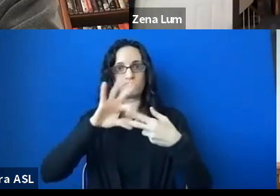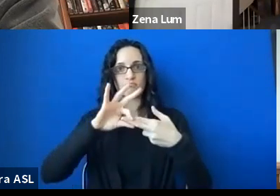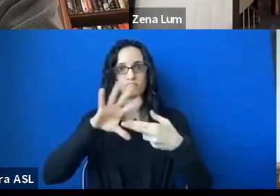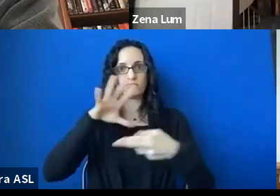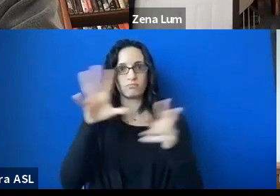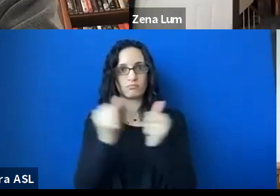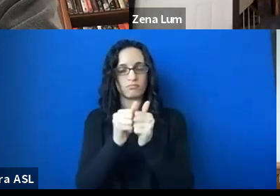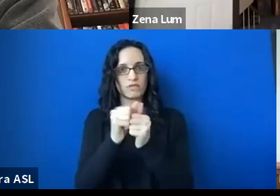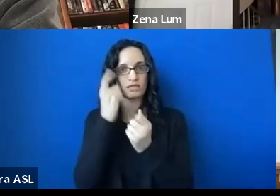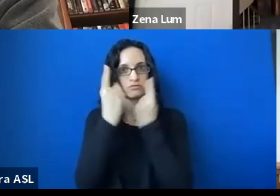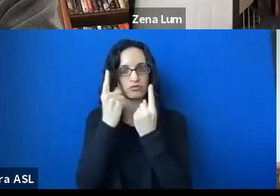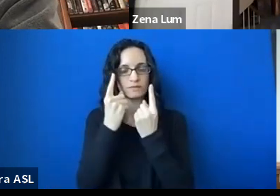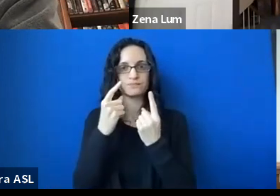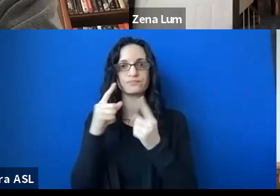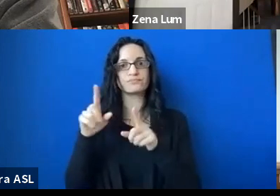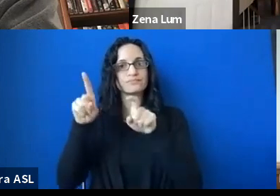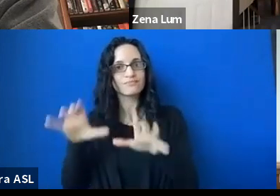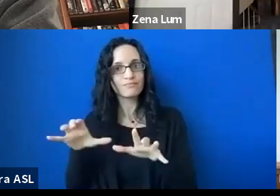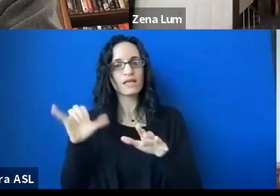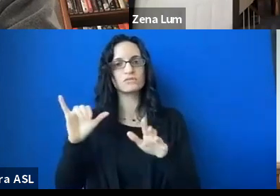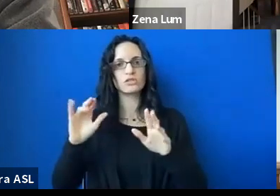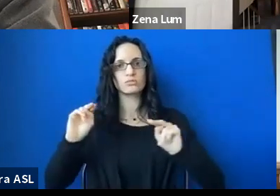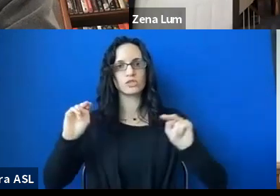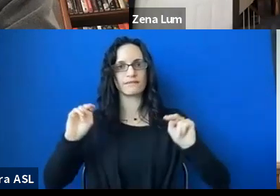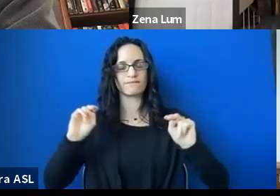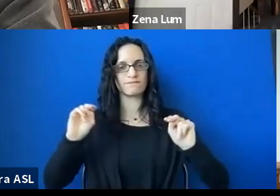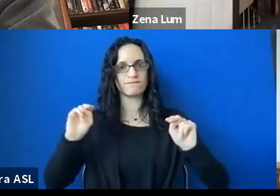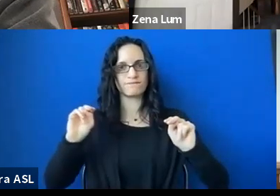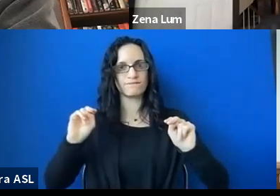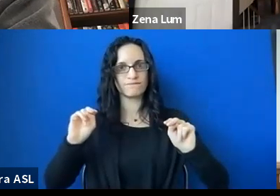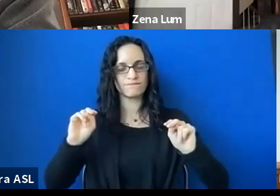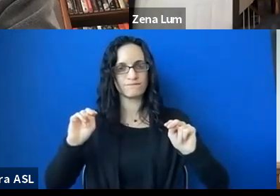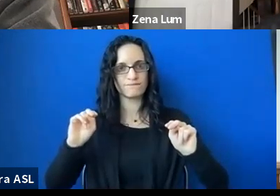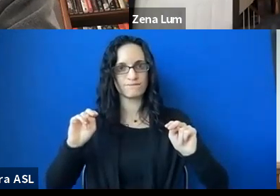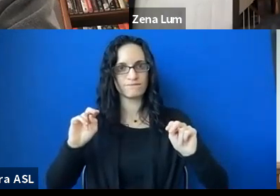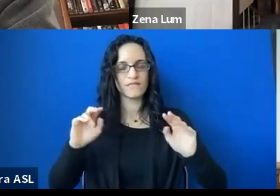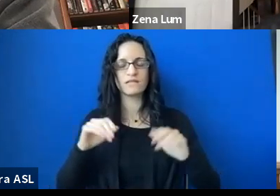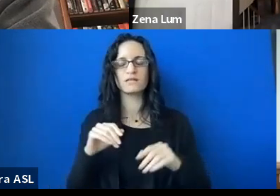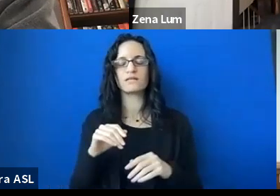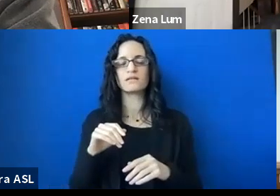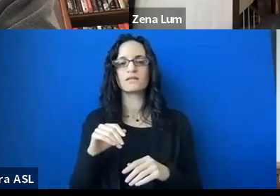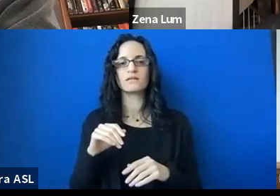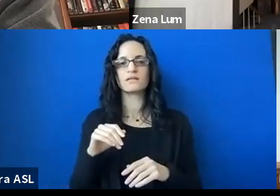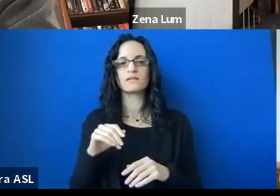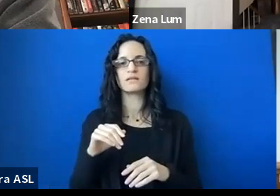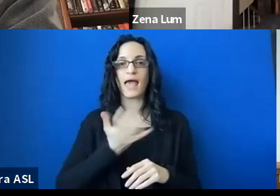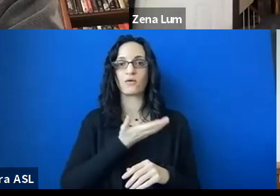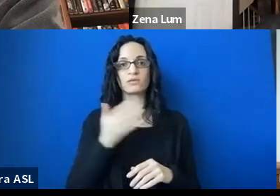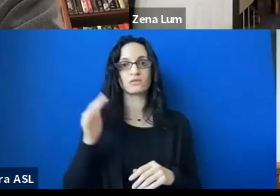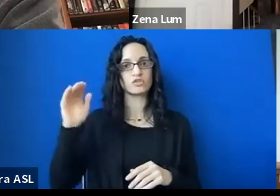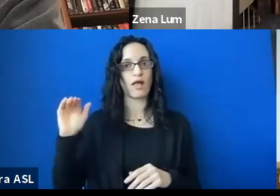are objective, grades are arbitrary. Our child